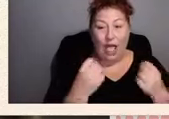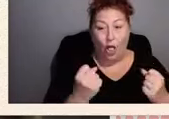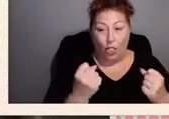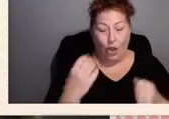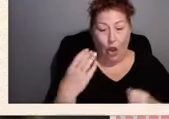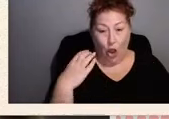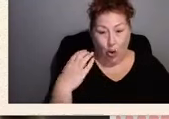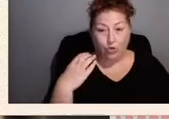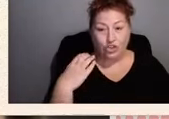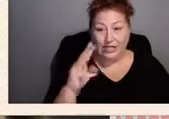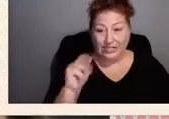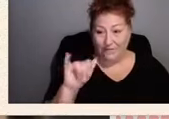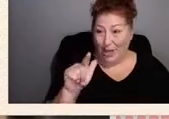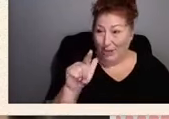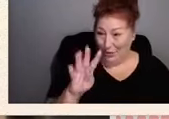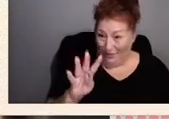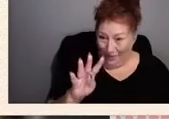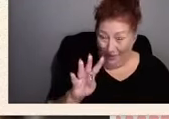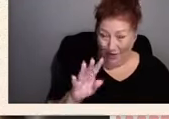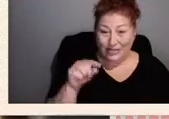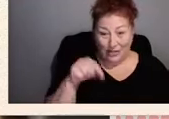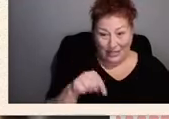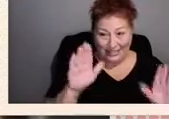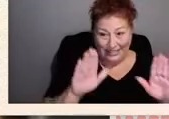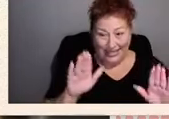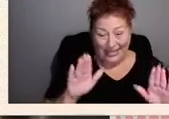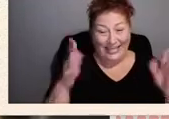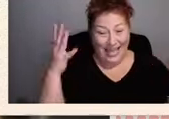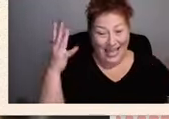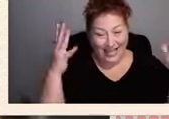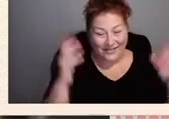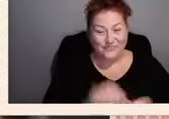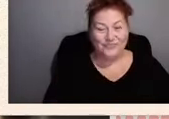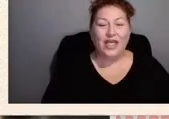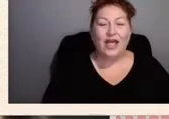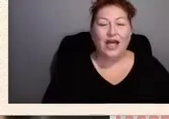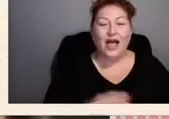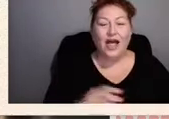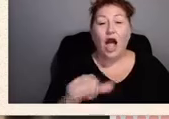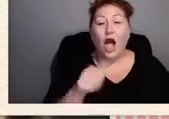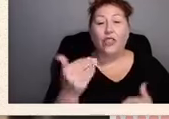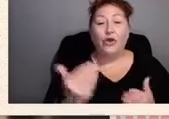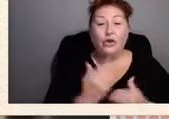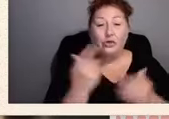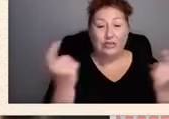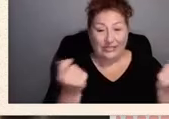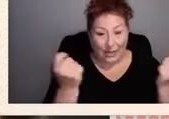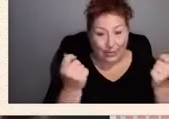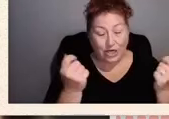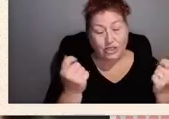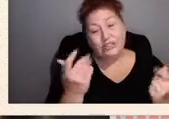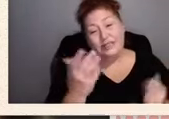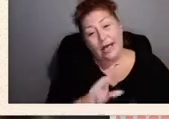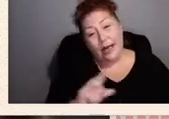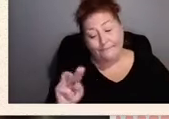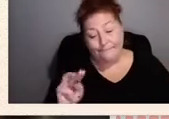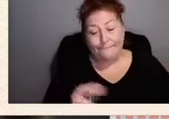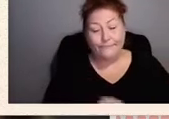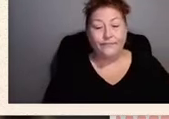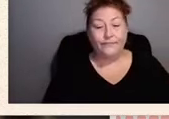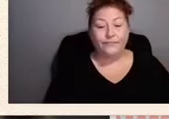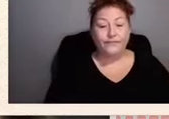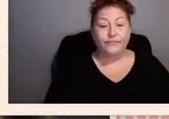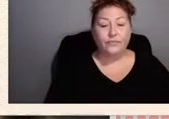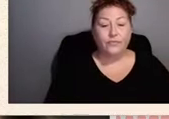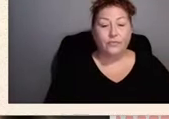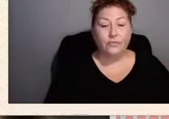24th. So this coming Sunday, yay. Other new celebrations, Um, Starting out on a